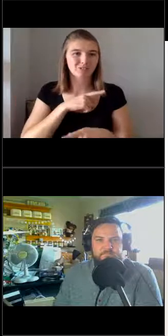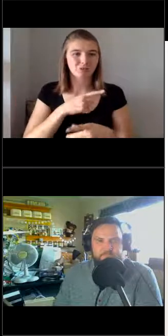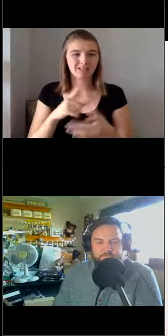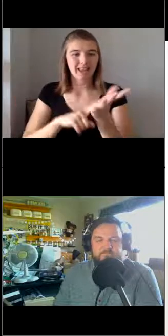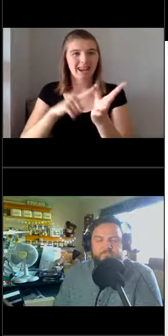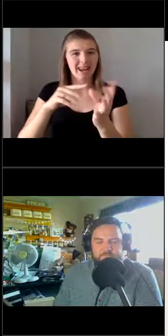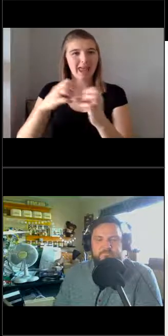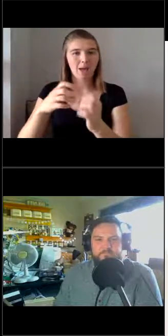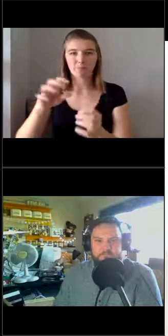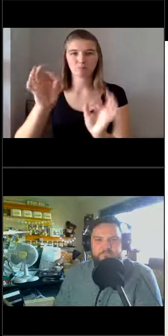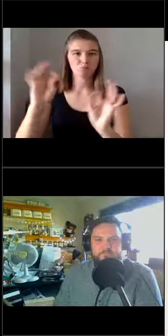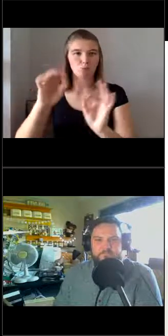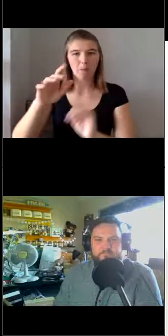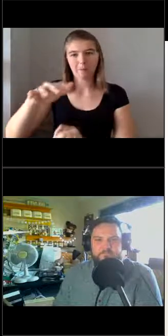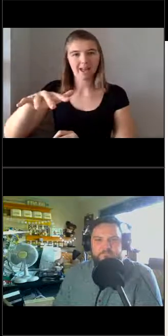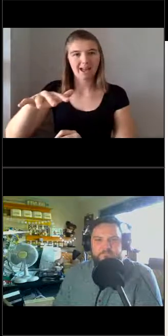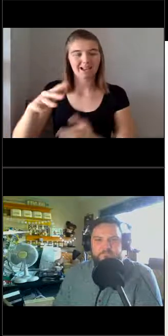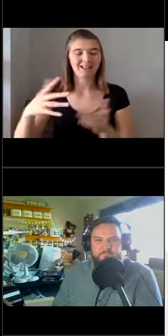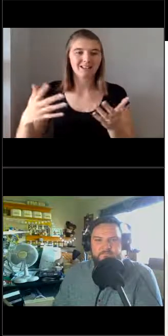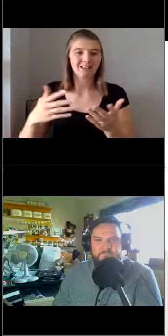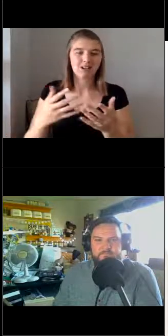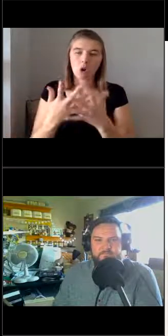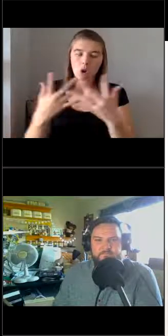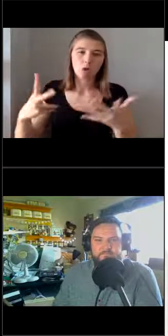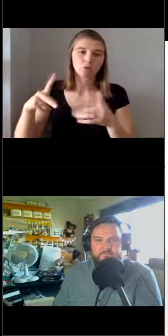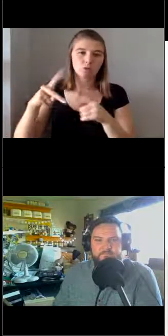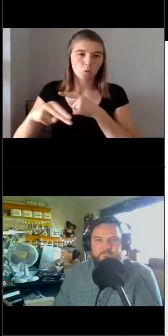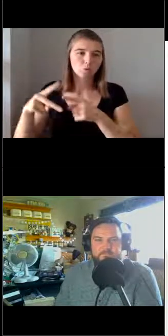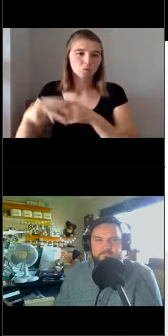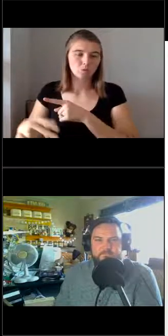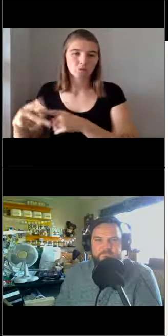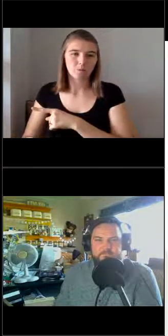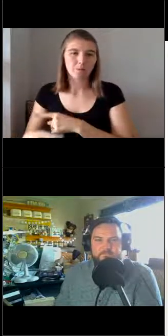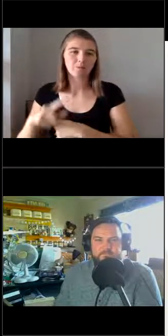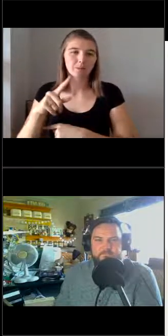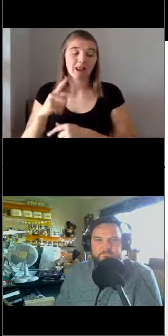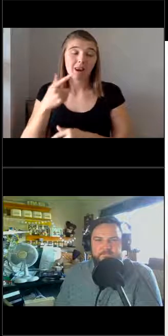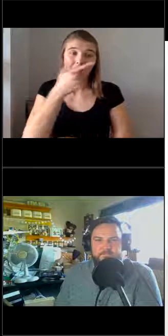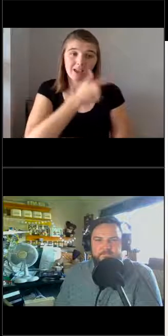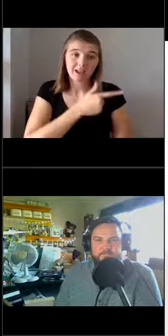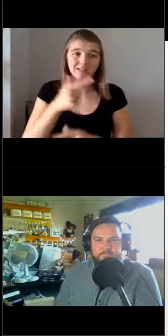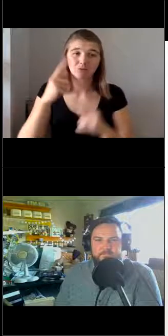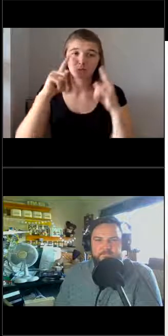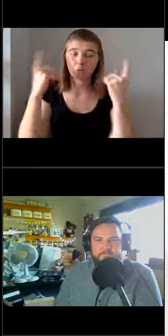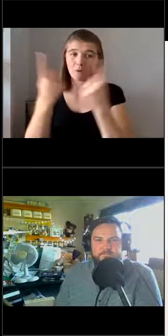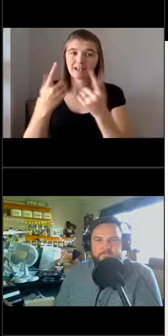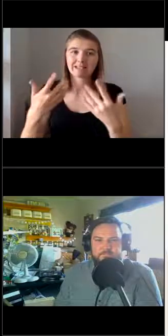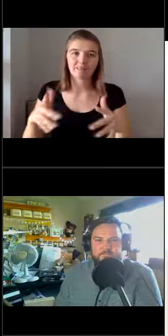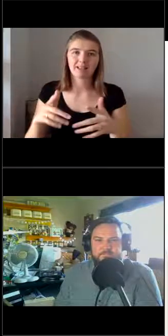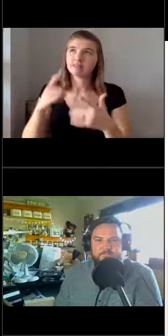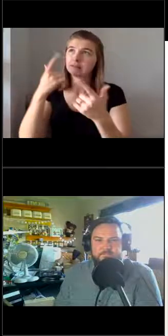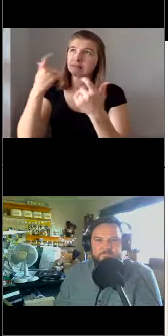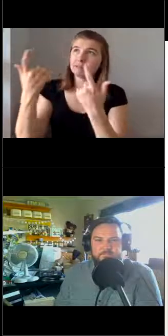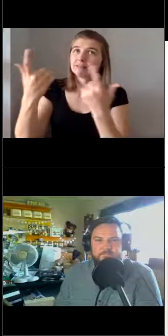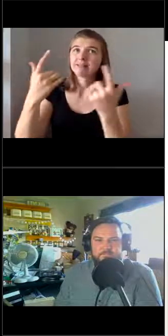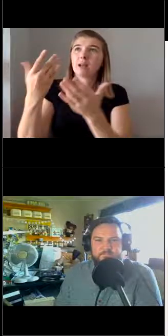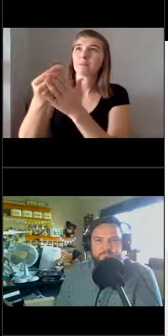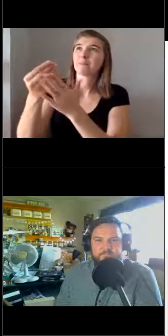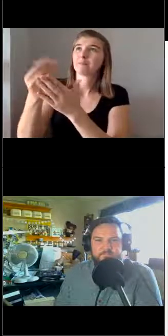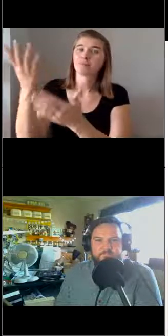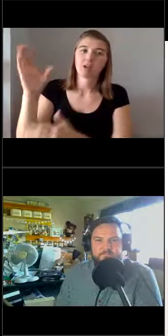the universities to help, you know, students who are struggling financially. So it's actually really good to know that, you know,